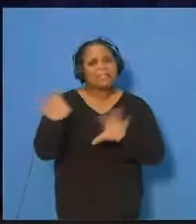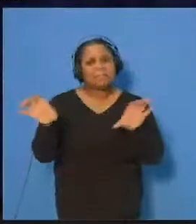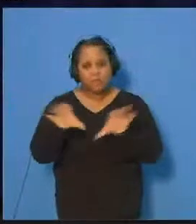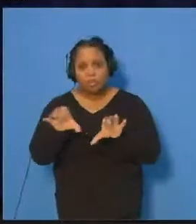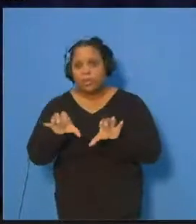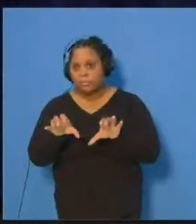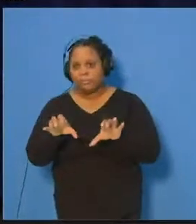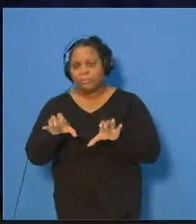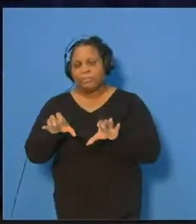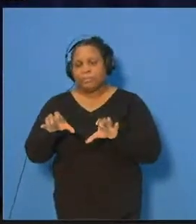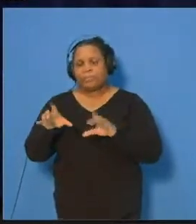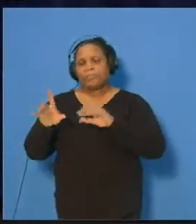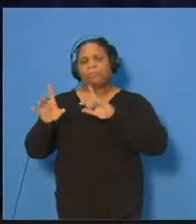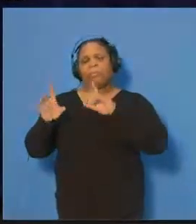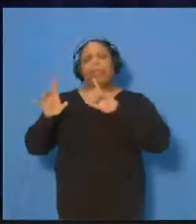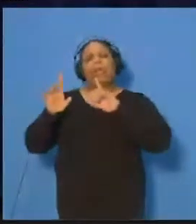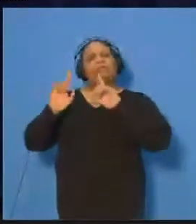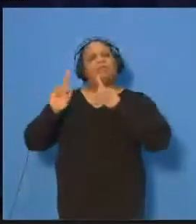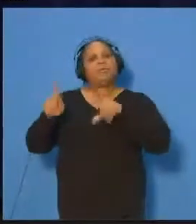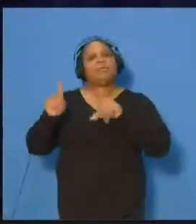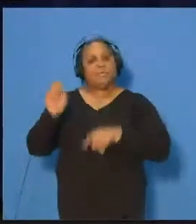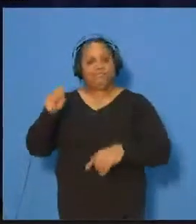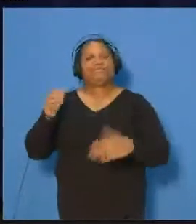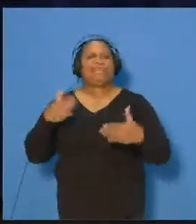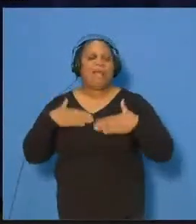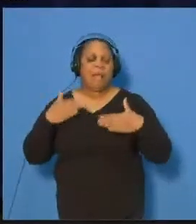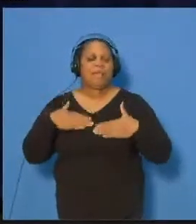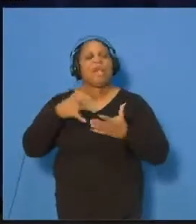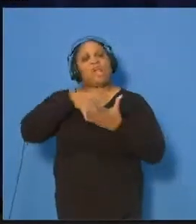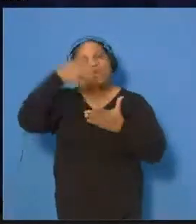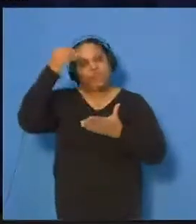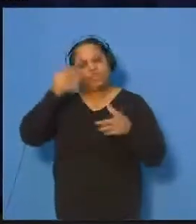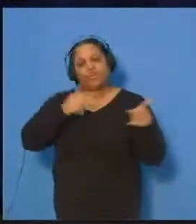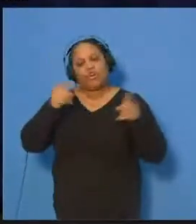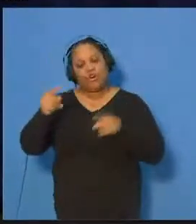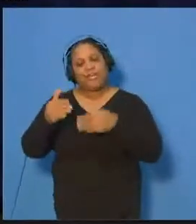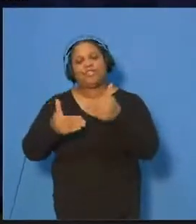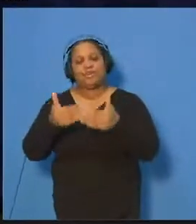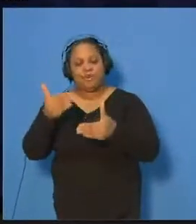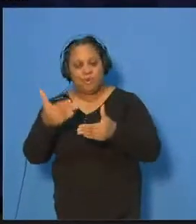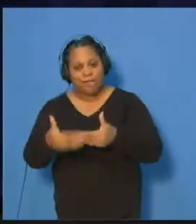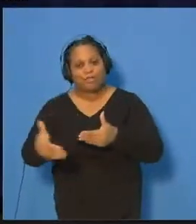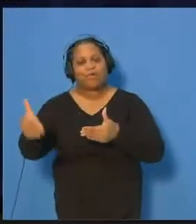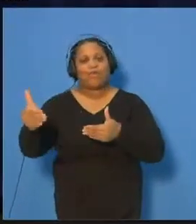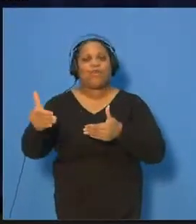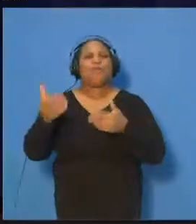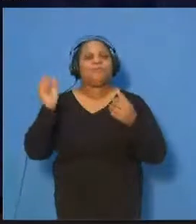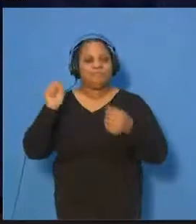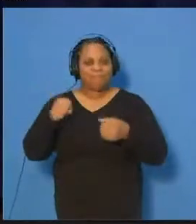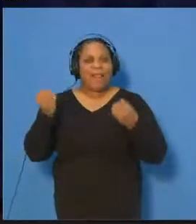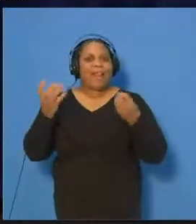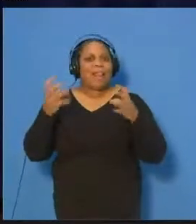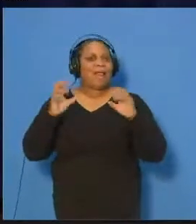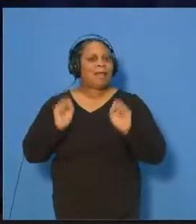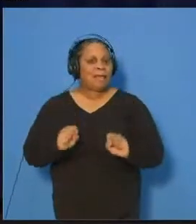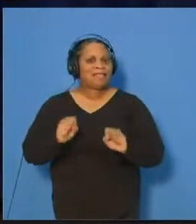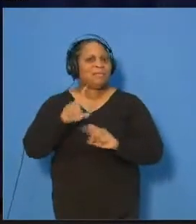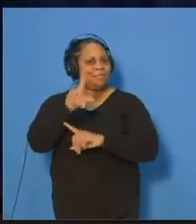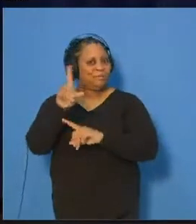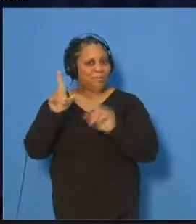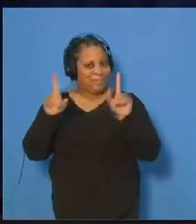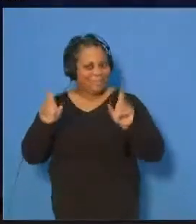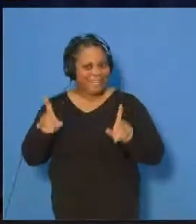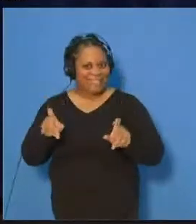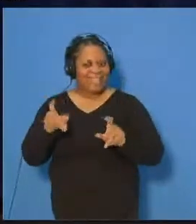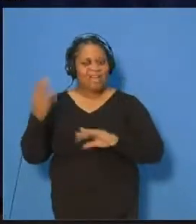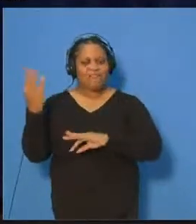so. And as I said, this is what you do. You learn as you go along. So we certainly had a lot of capacity for tests. As I indicated